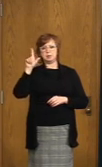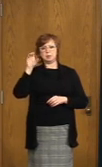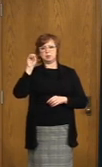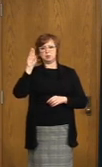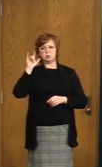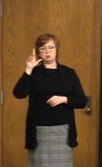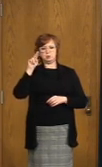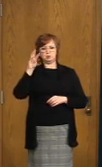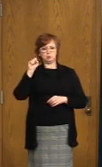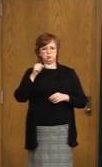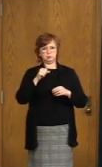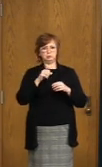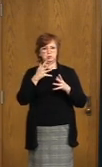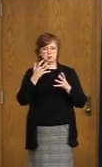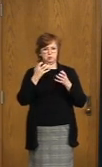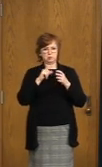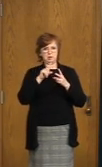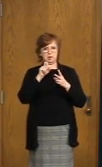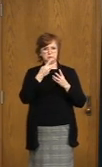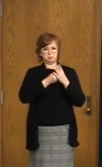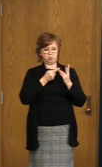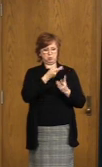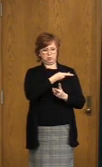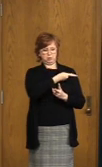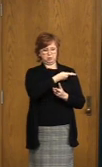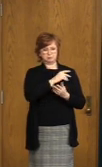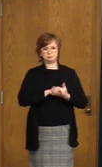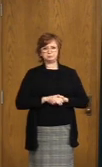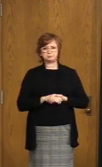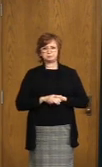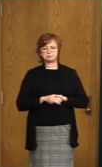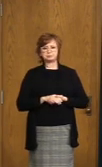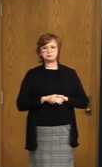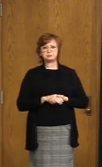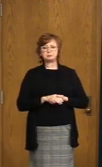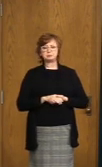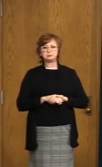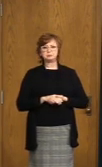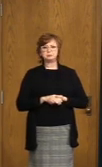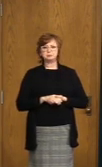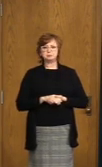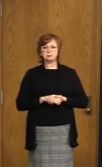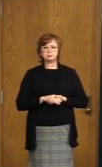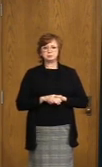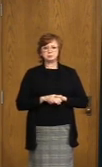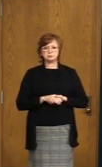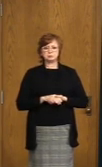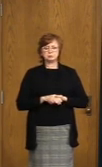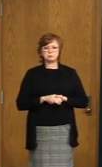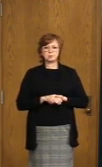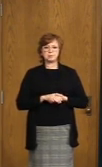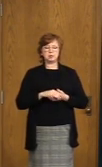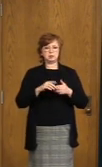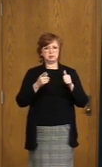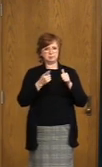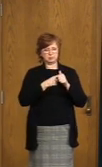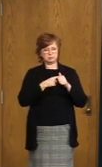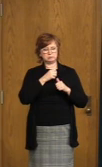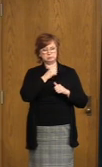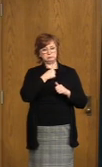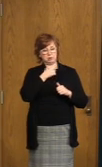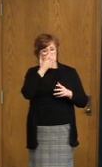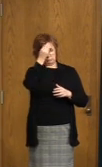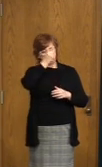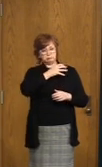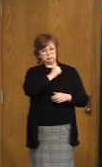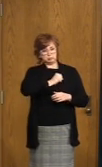afternoon. This question is for both Dr. Shahab and the Premier. I want to start off by saying I'm sorry for what Dr. Shahab and his